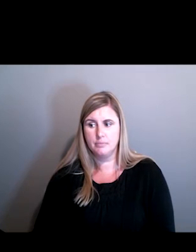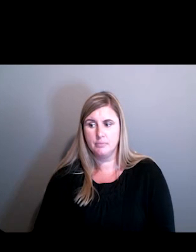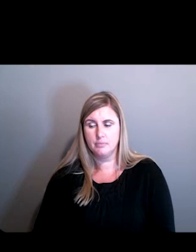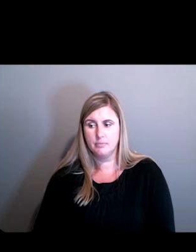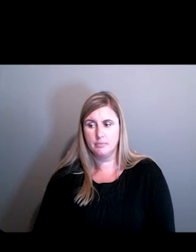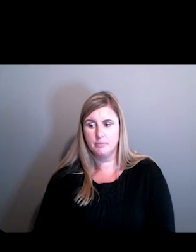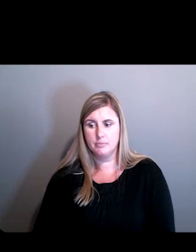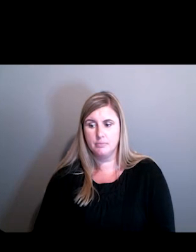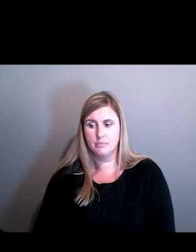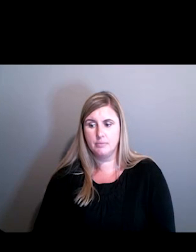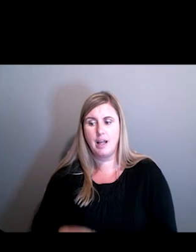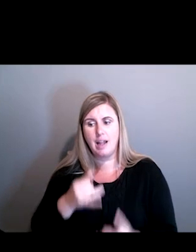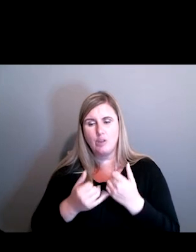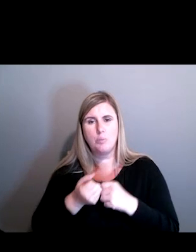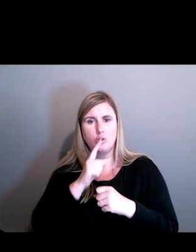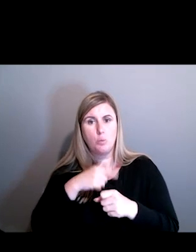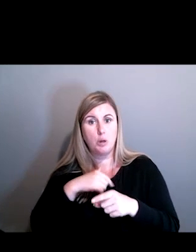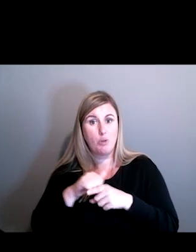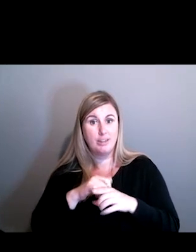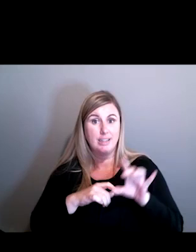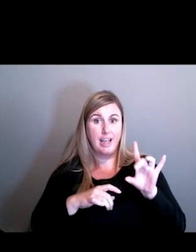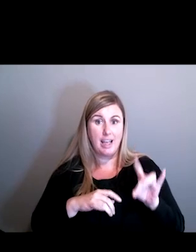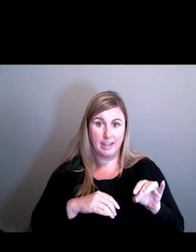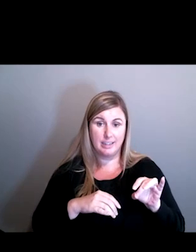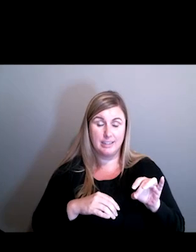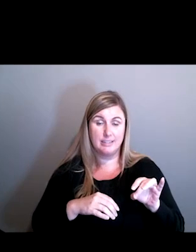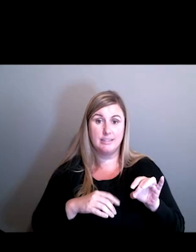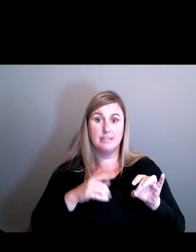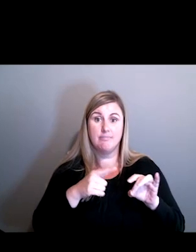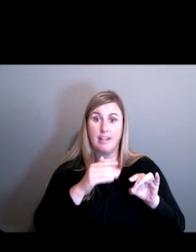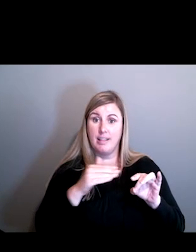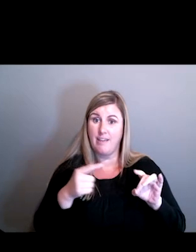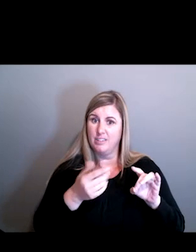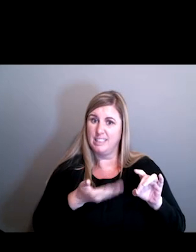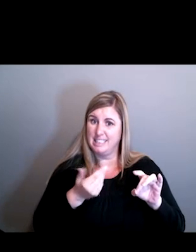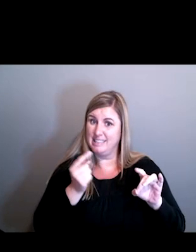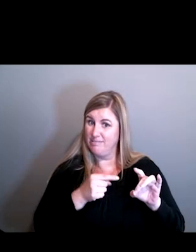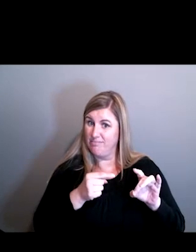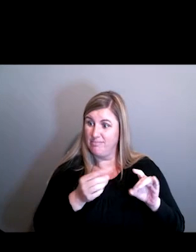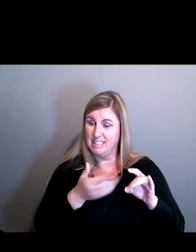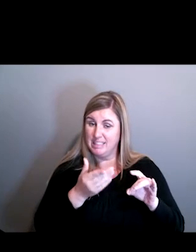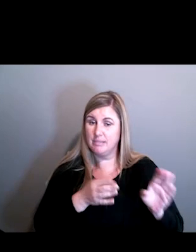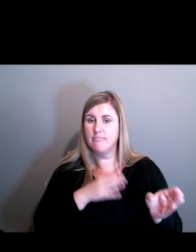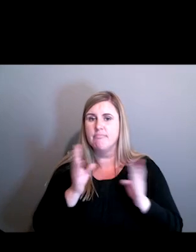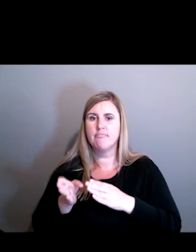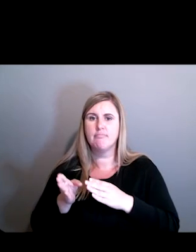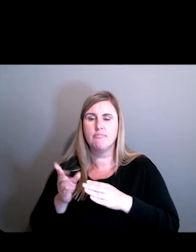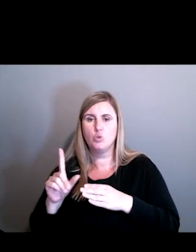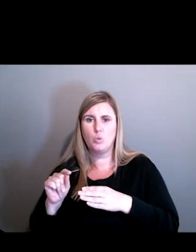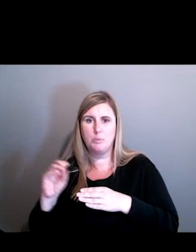the last, we want to make sure we practice 80% of the time they're at a level that are easy. It's easy for them to give it up. They give it up